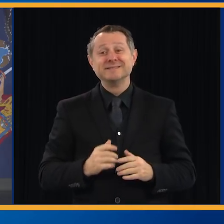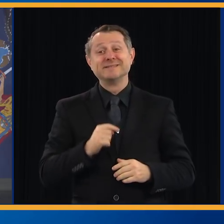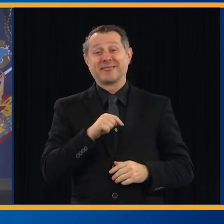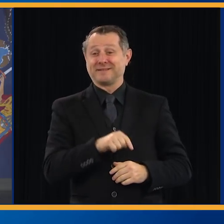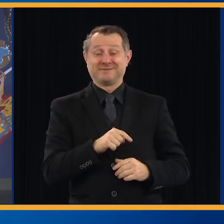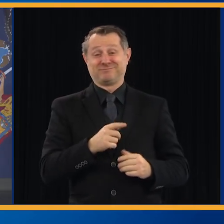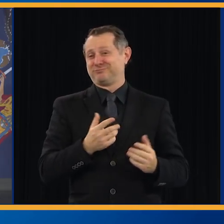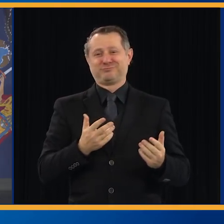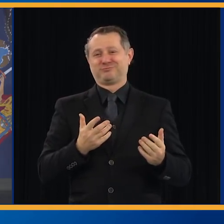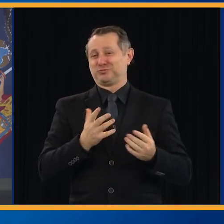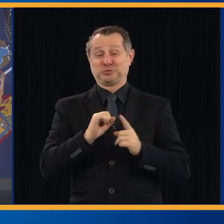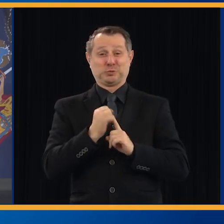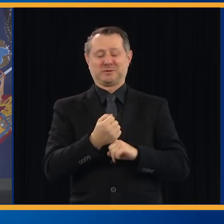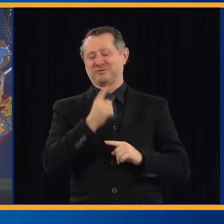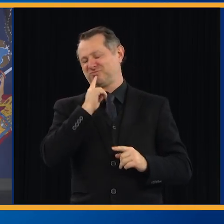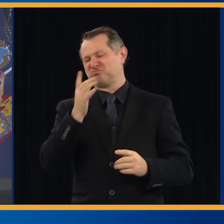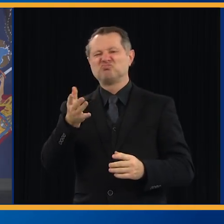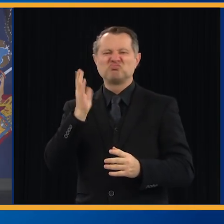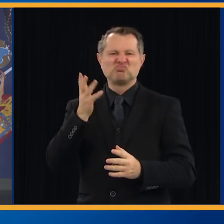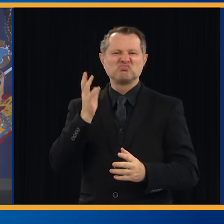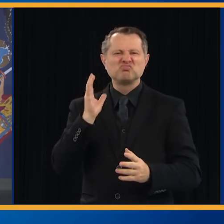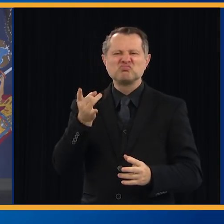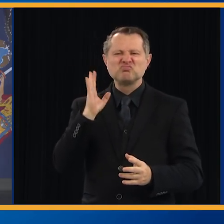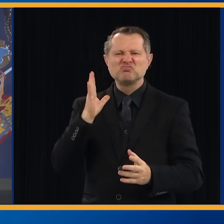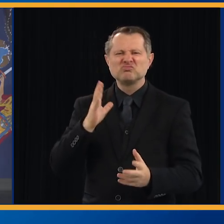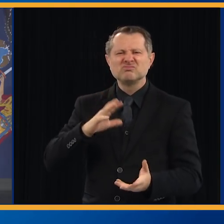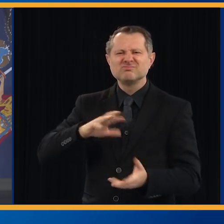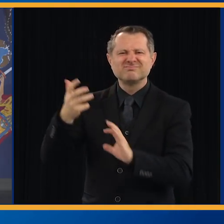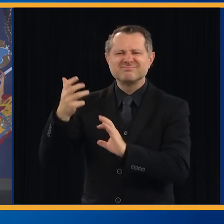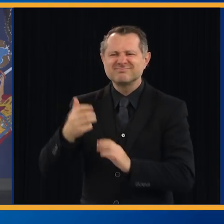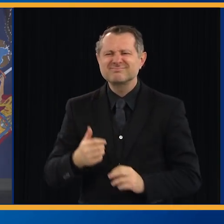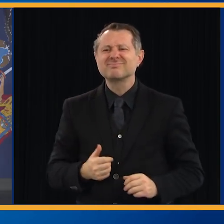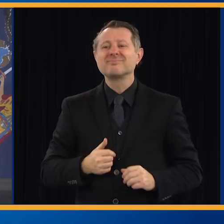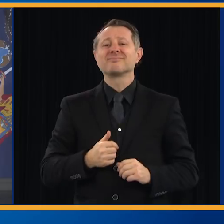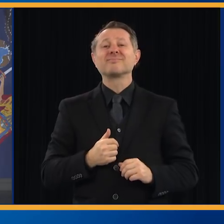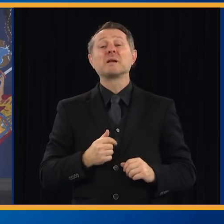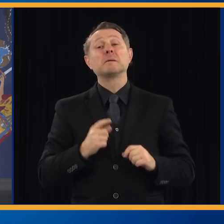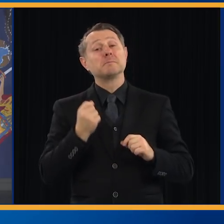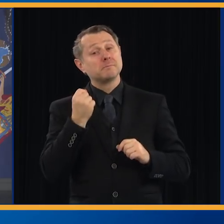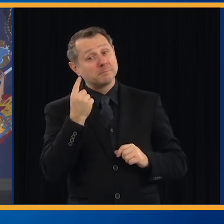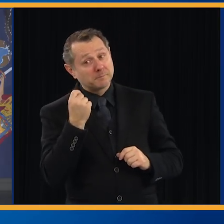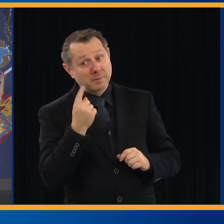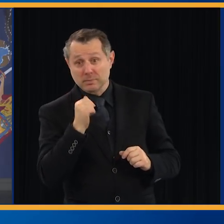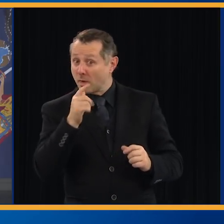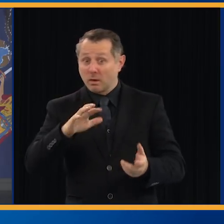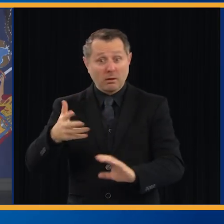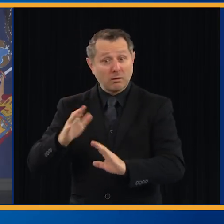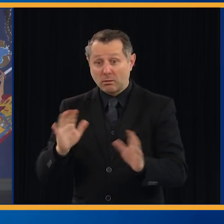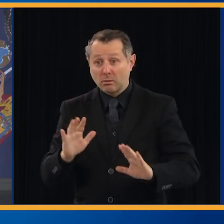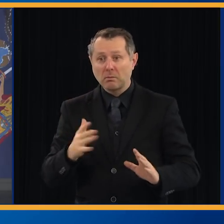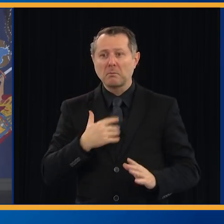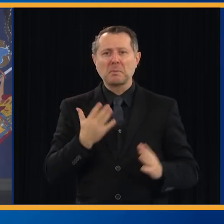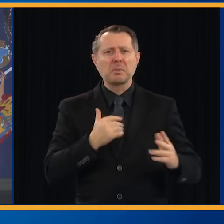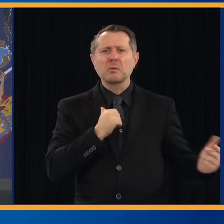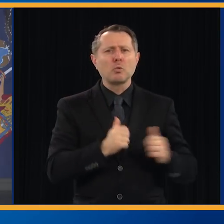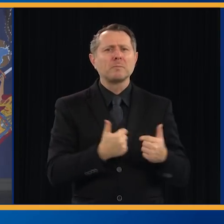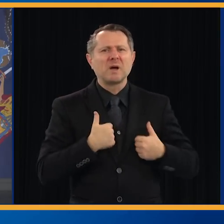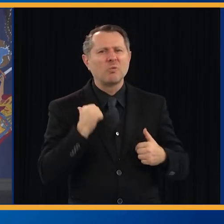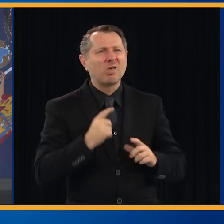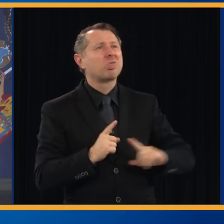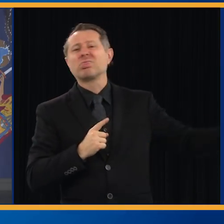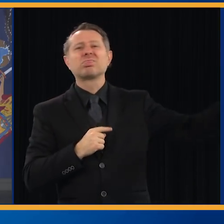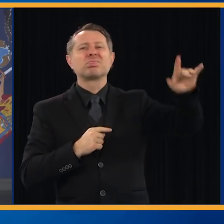in, but for the craziness, I would never have my three daughters with me again. They're